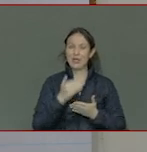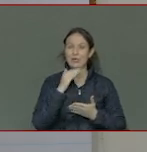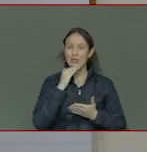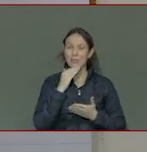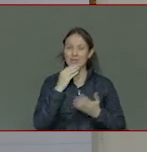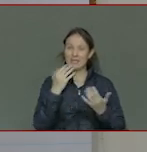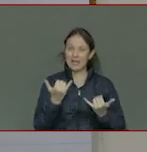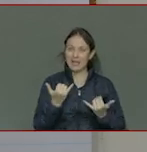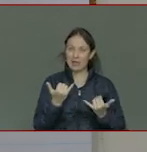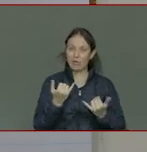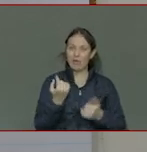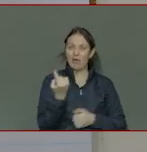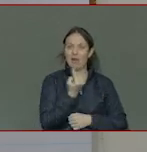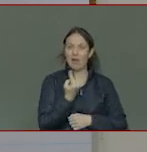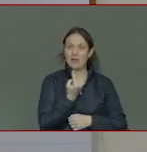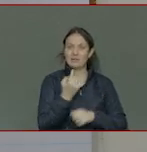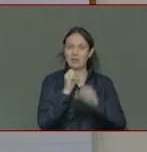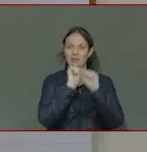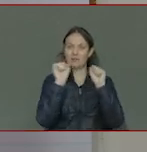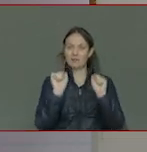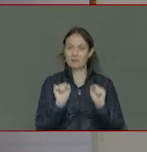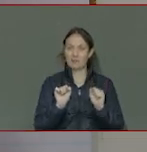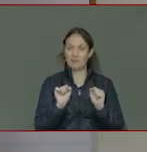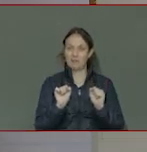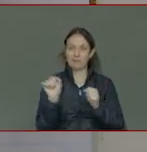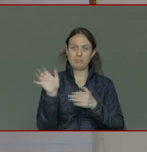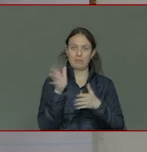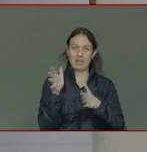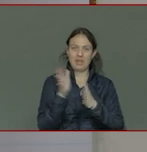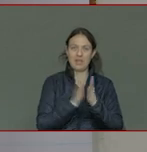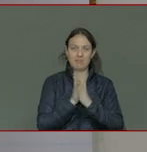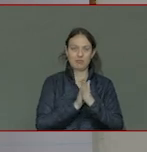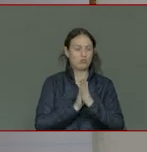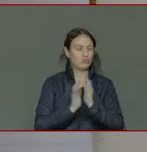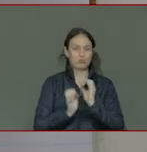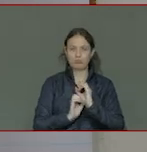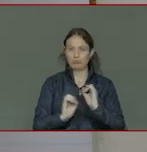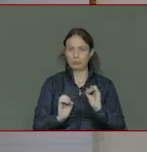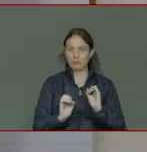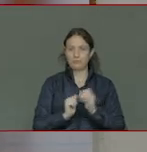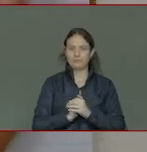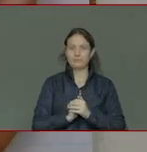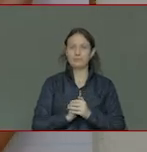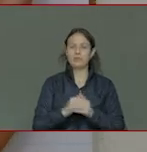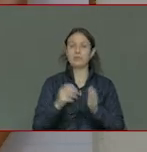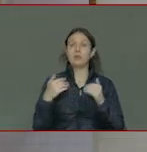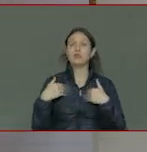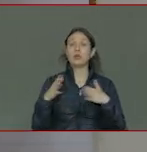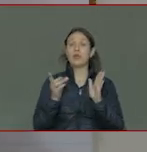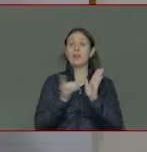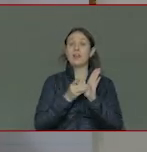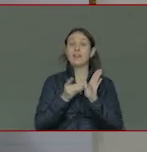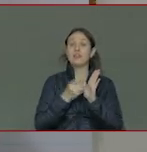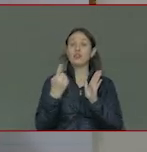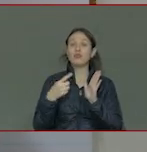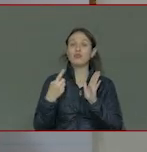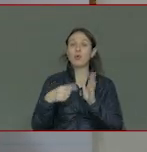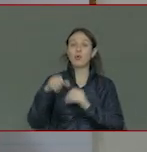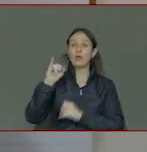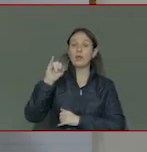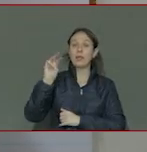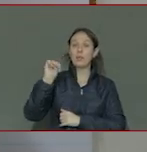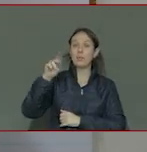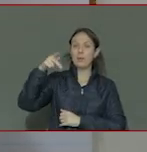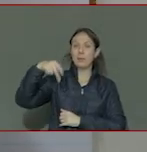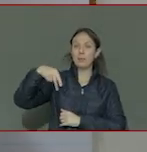an isolated system. Okay, 4.1 is a definition of impulse. The definition